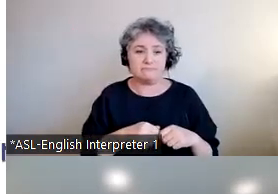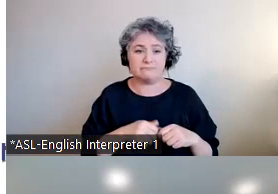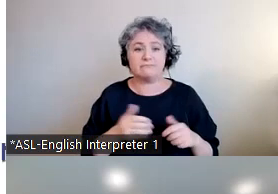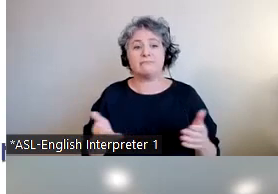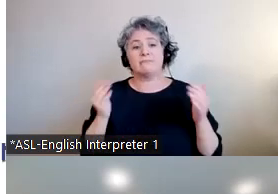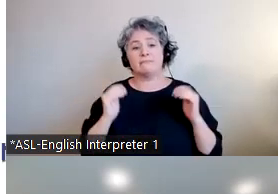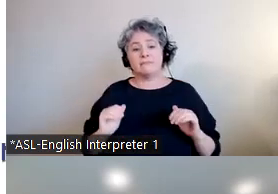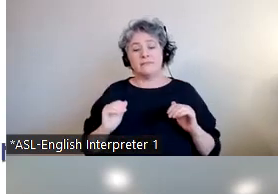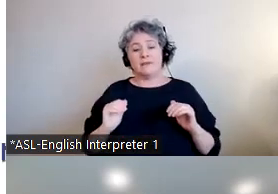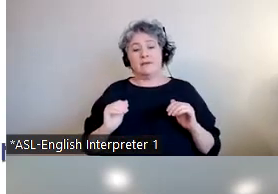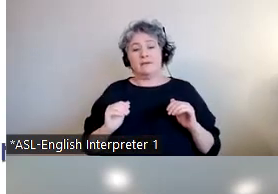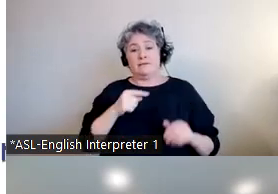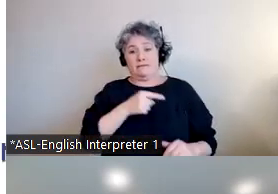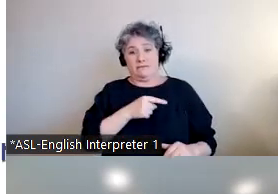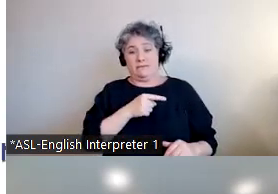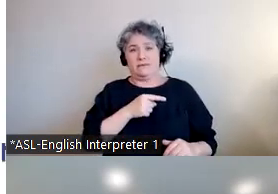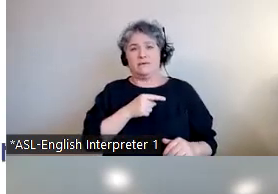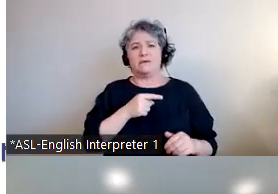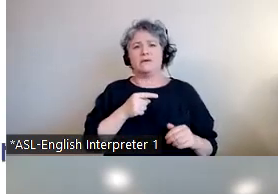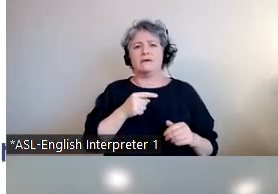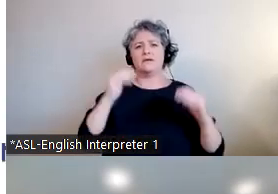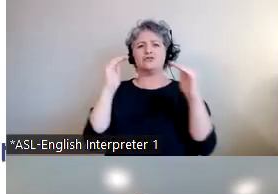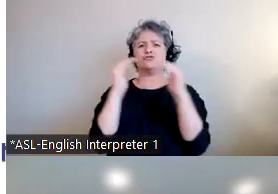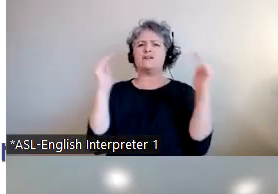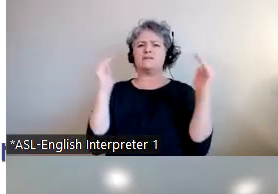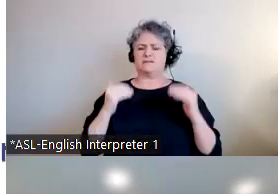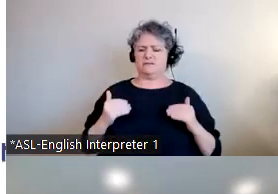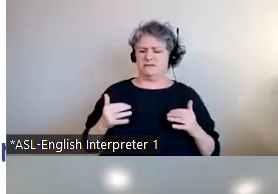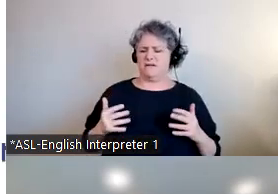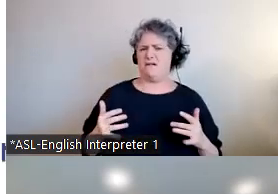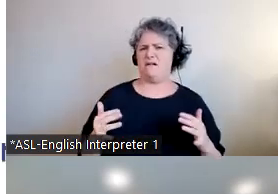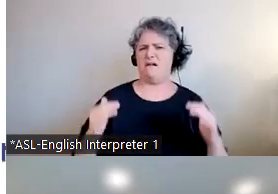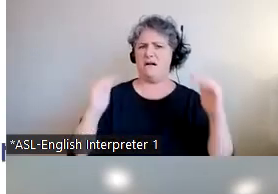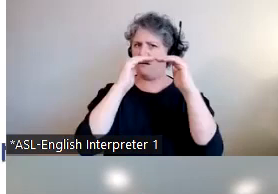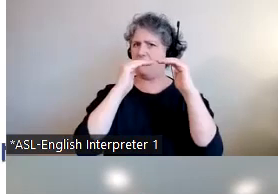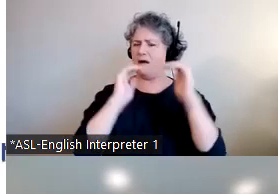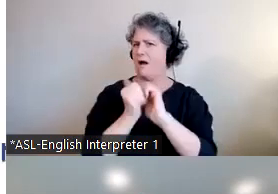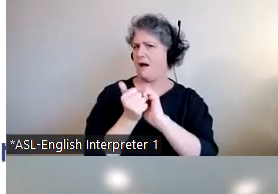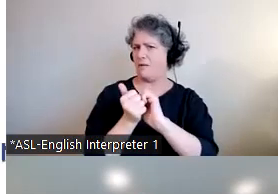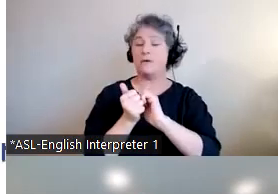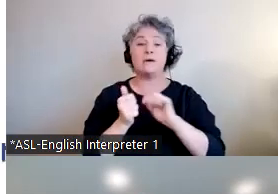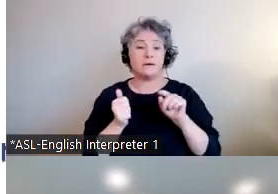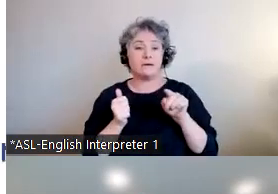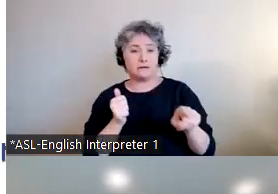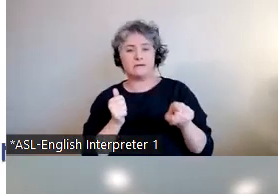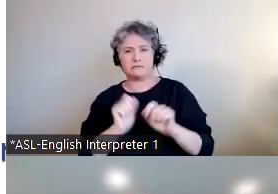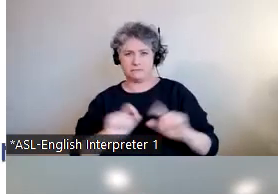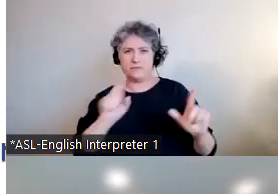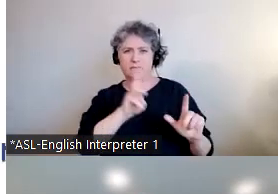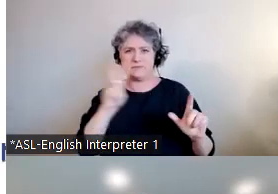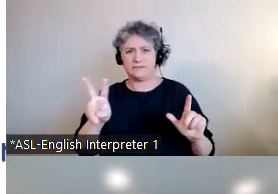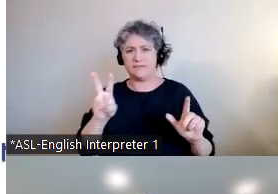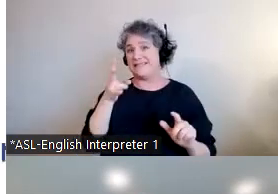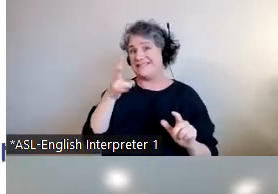This is our Steps to Justice site, and here is where you'll find a wealth of legal information in 17 areas of